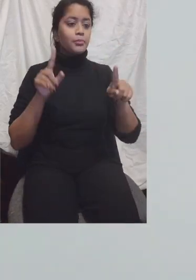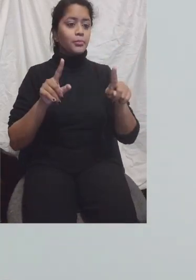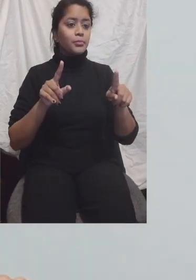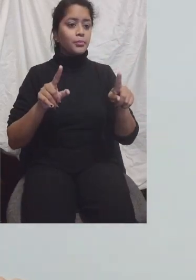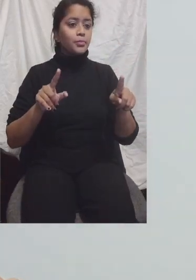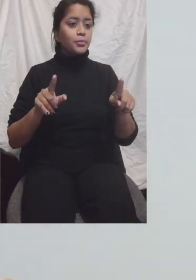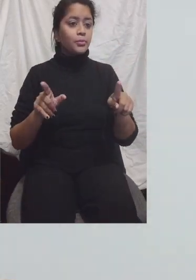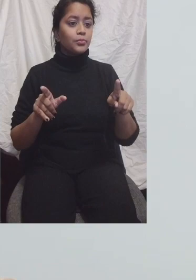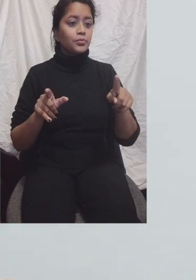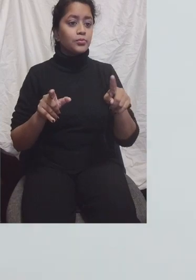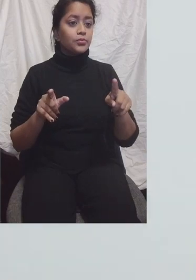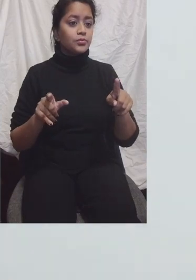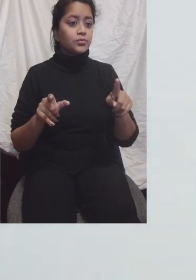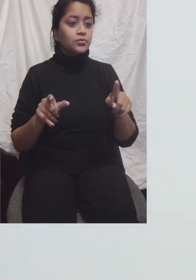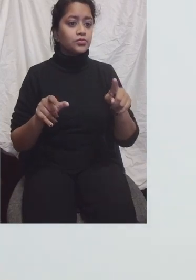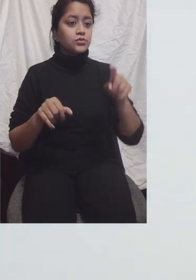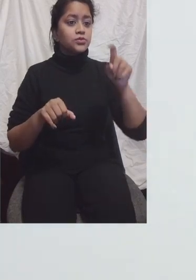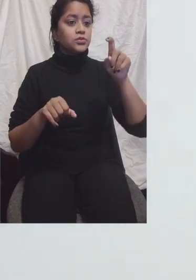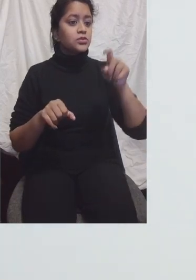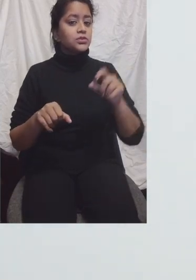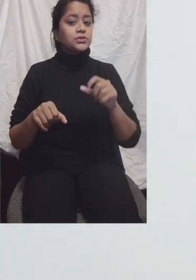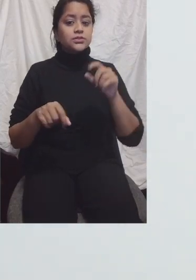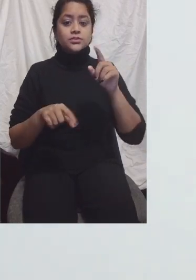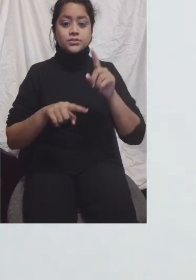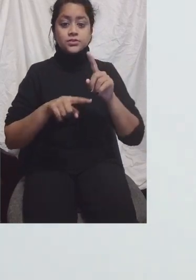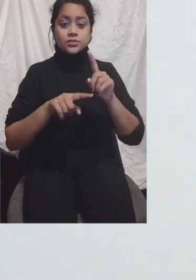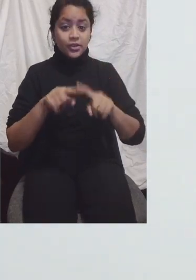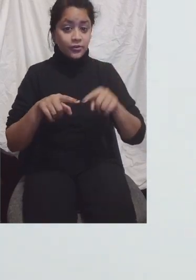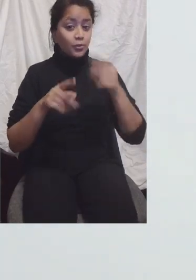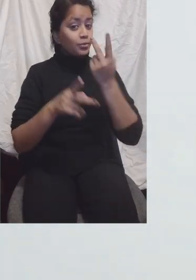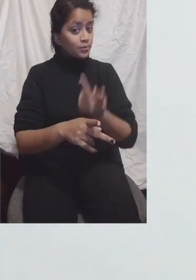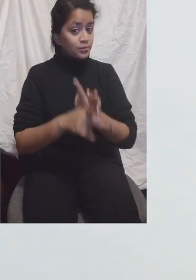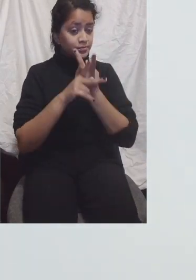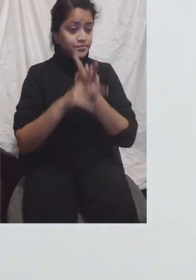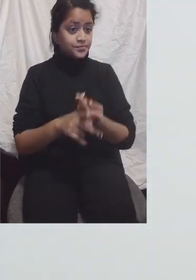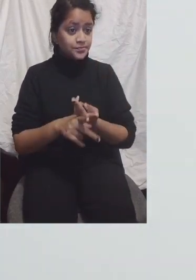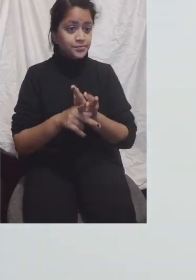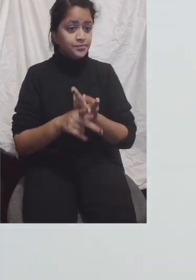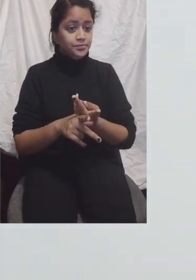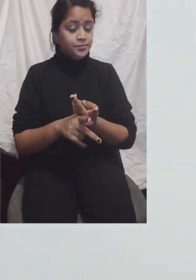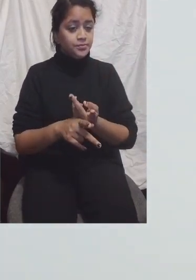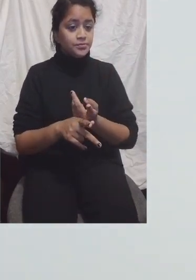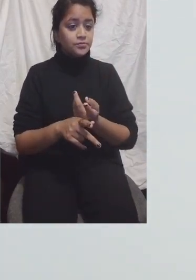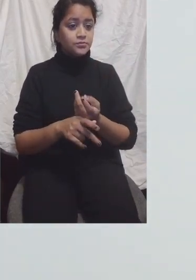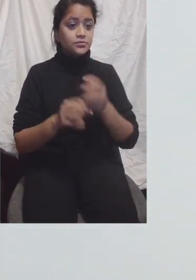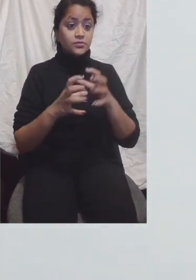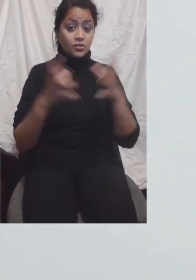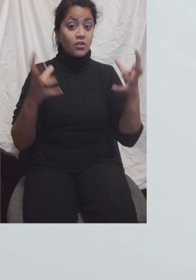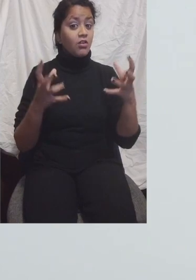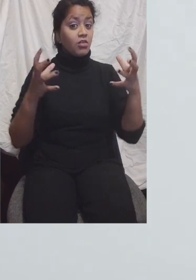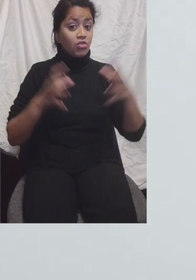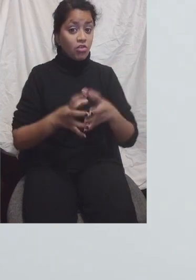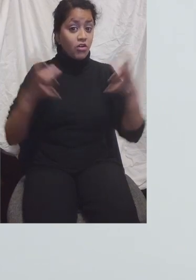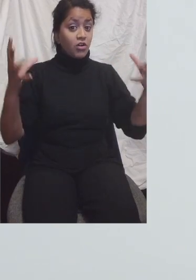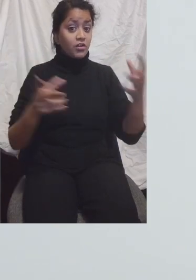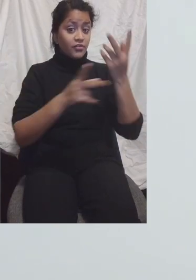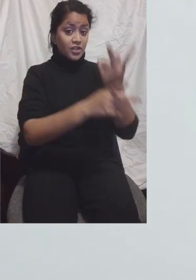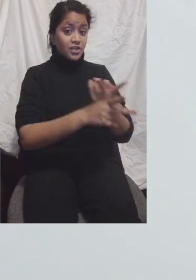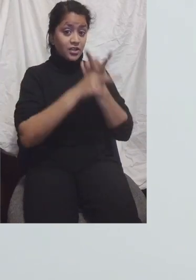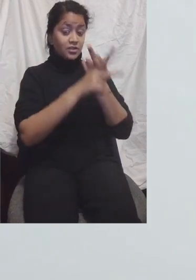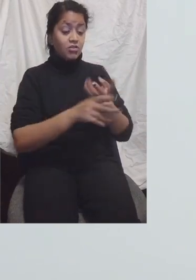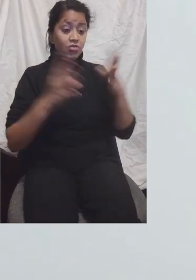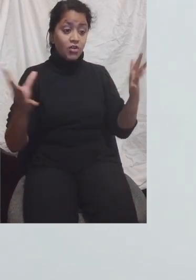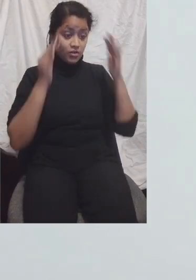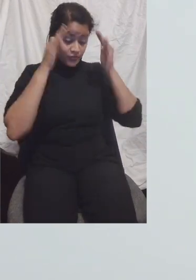one in your life, a new puppy or kitten, can be very exciting. But I always tell owners, it's not something that should be